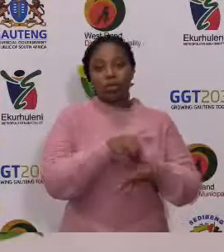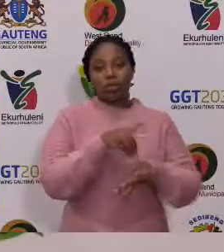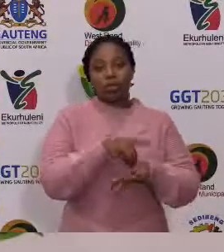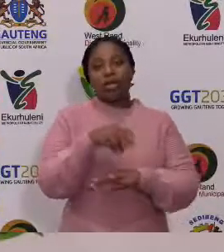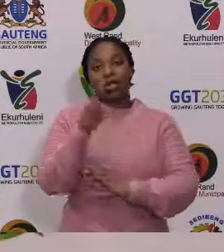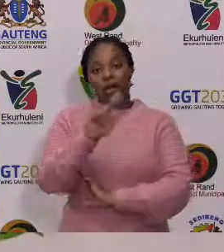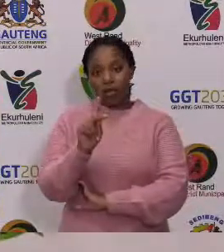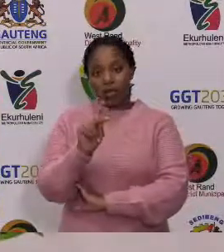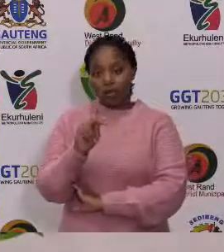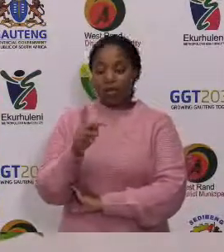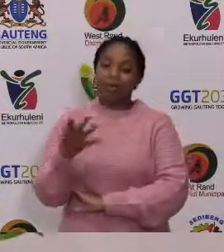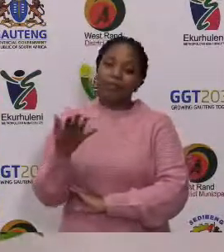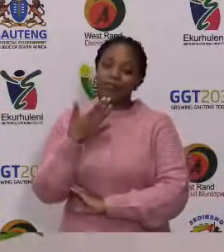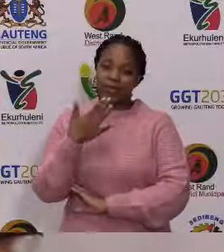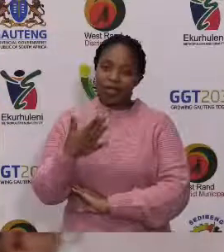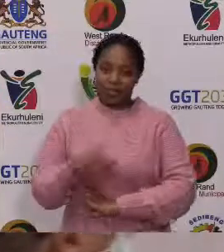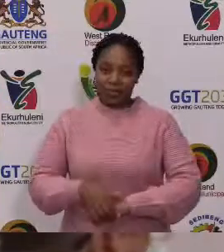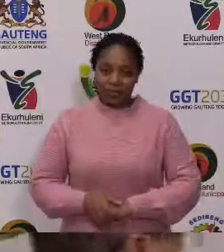Thank you.